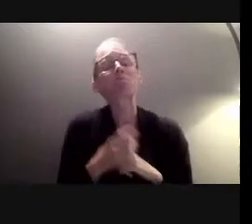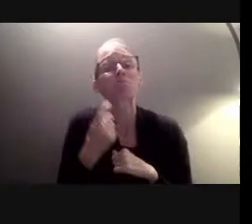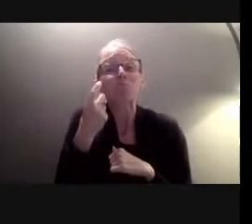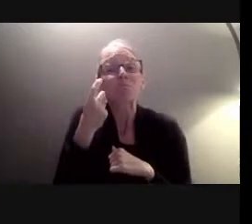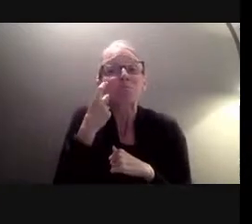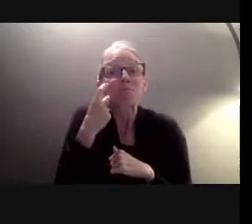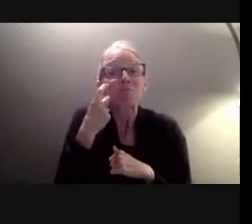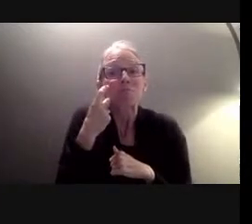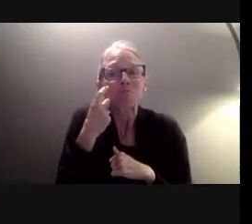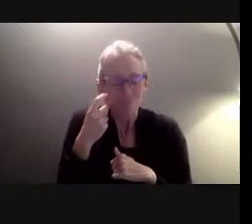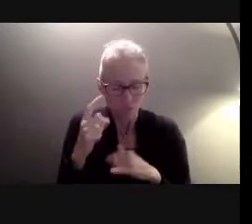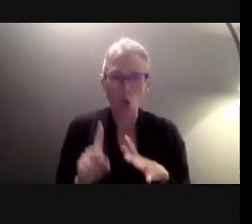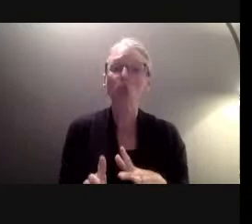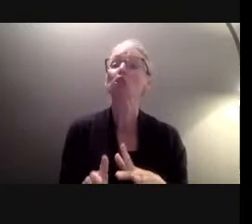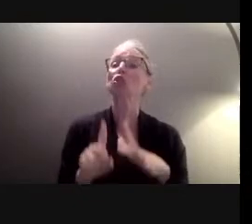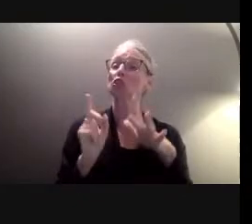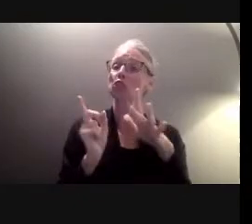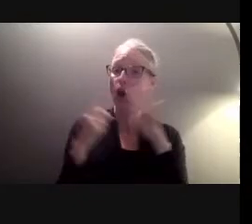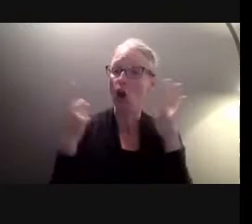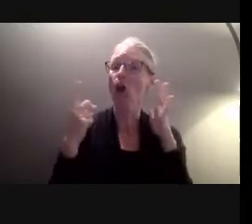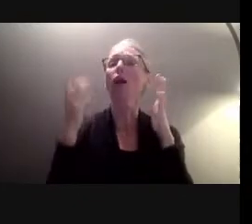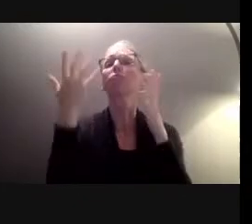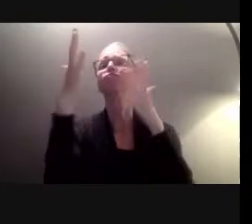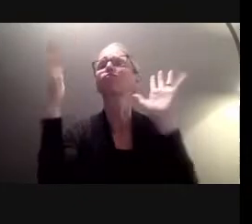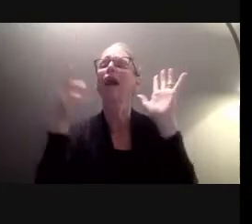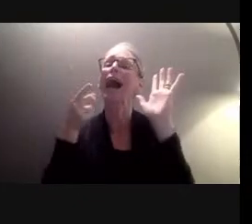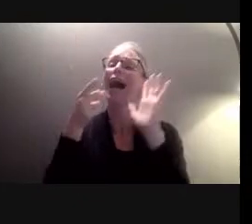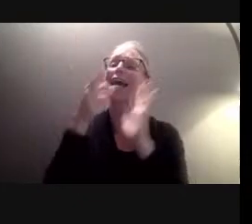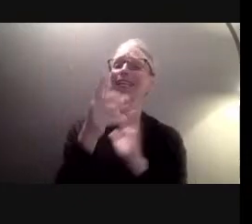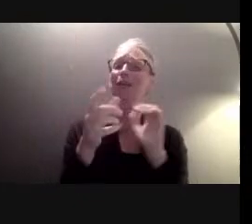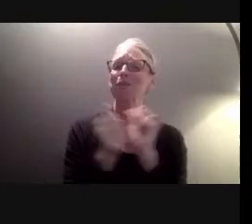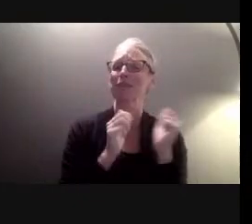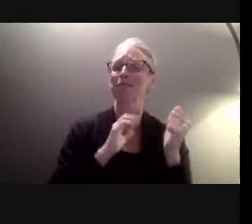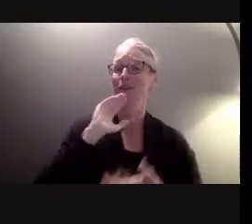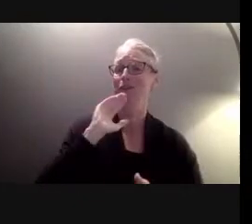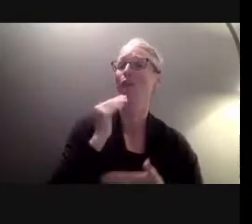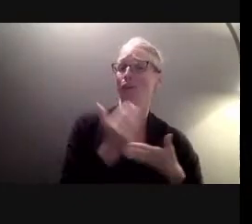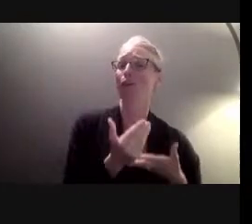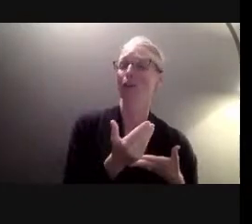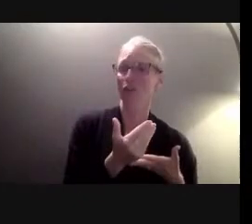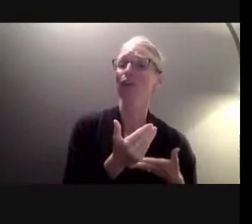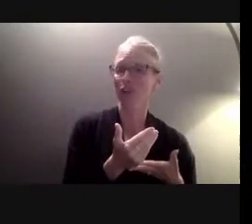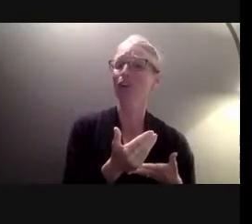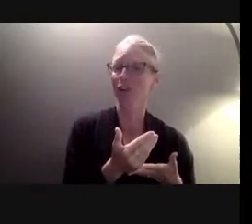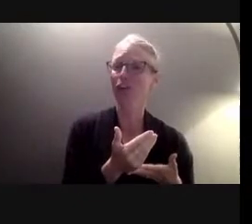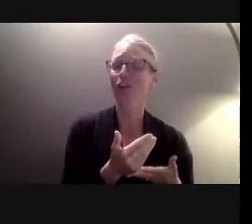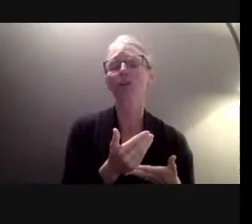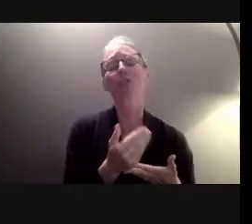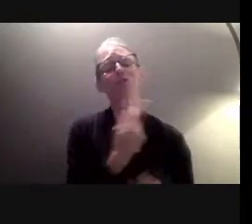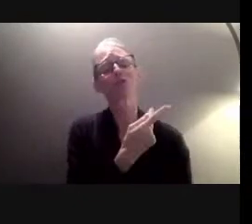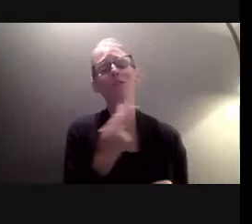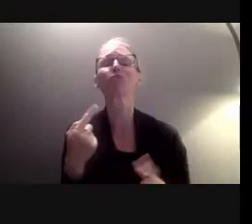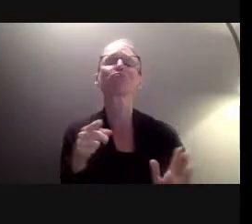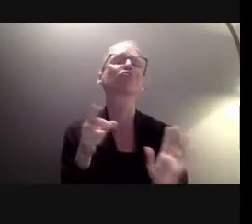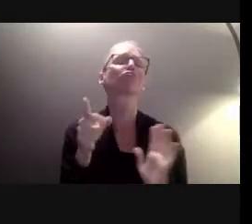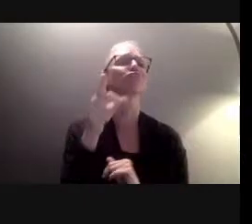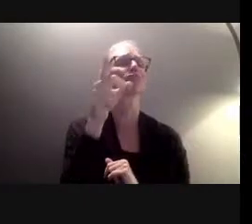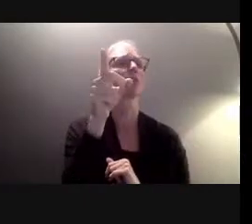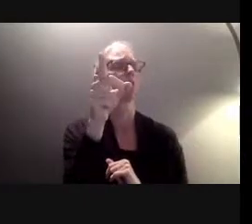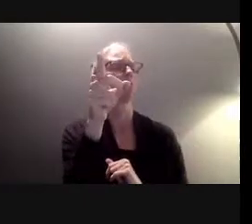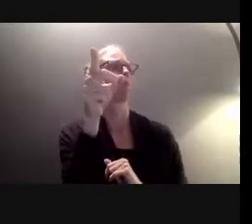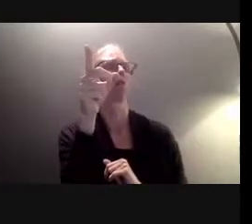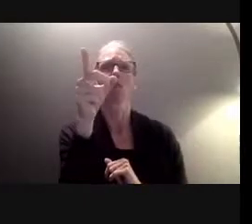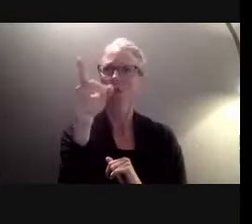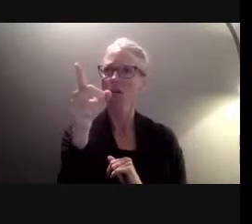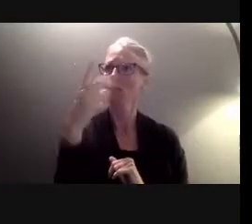started hiking with my daughter and toddler that I realized that the national parks were for